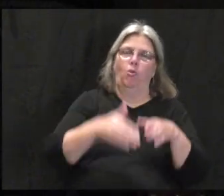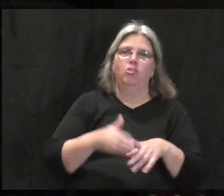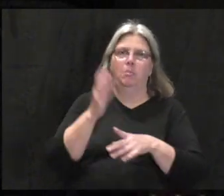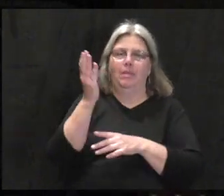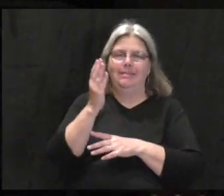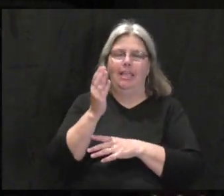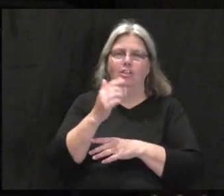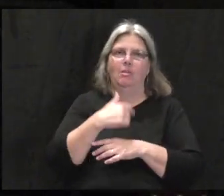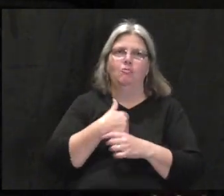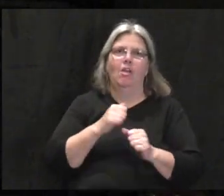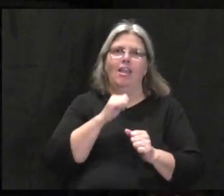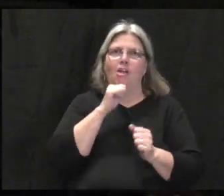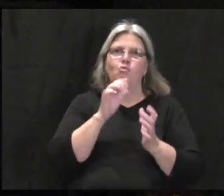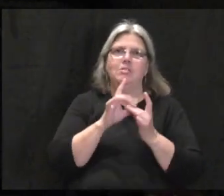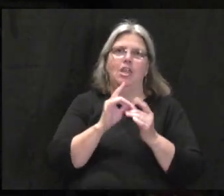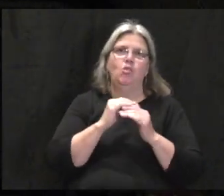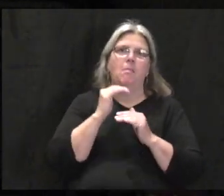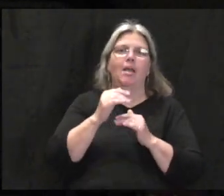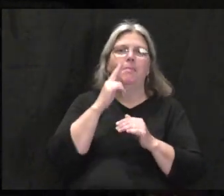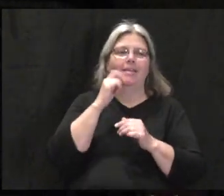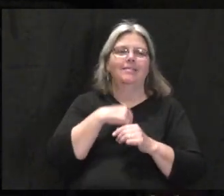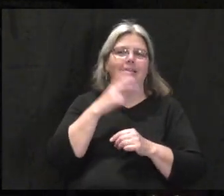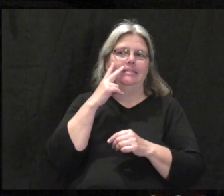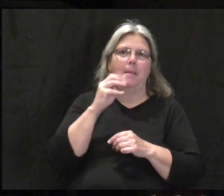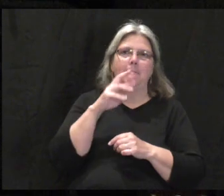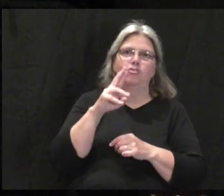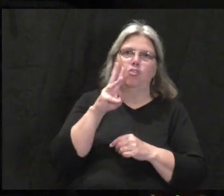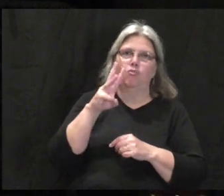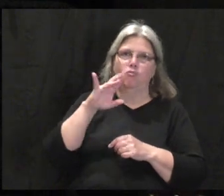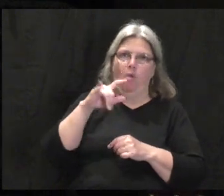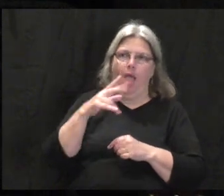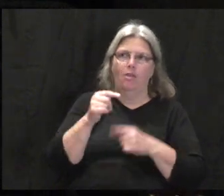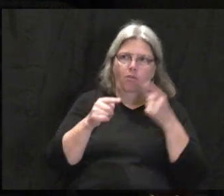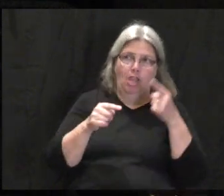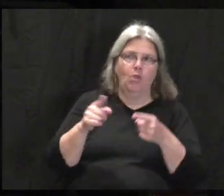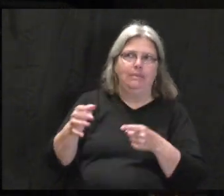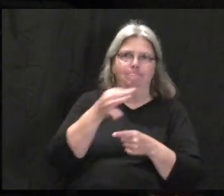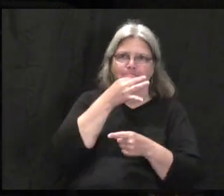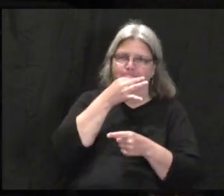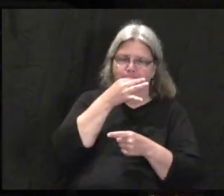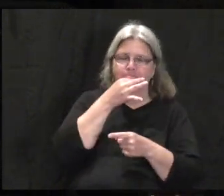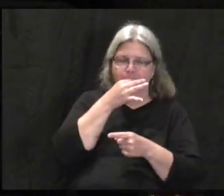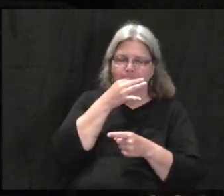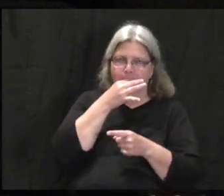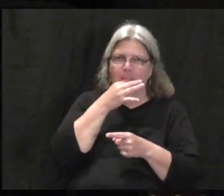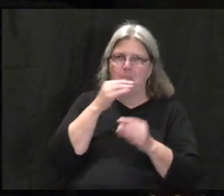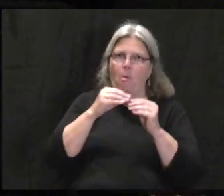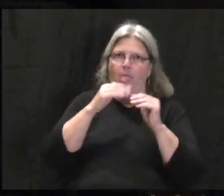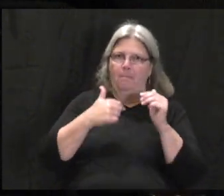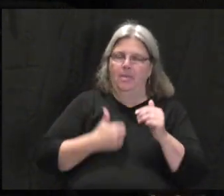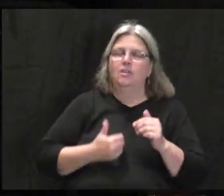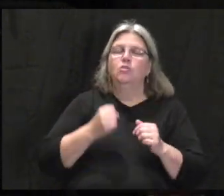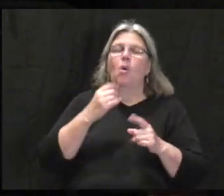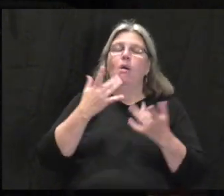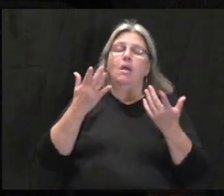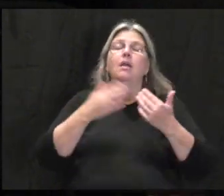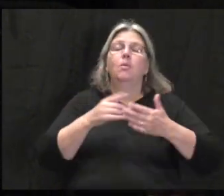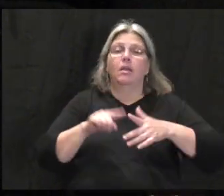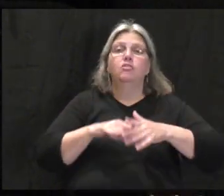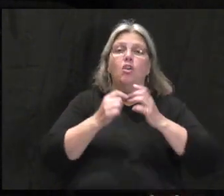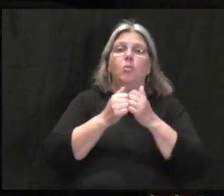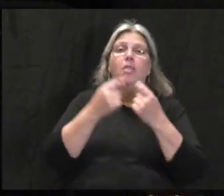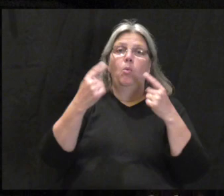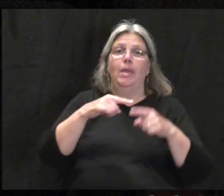kid walks in your building, they have to know what you expect. One of the things in a lot of the materials I've read have to do with,